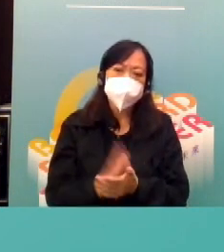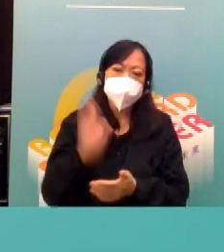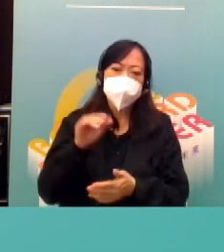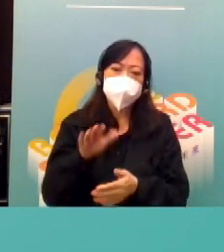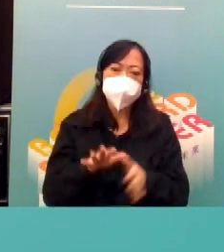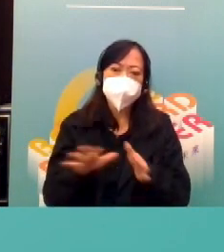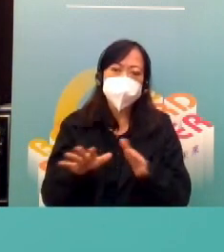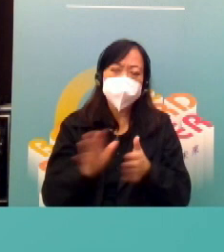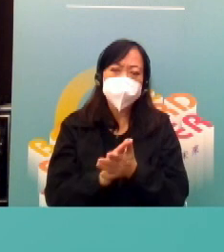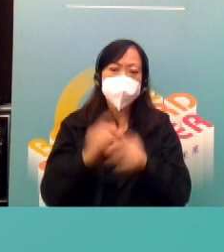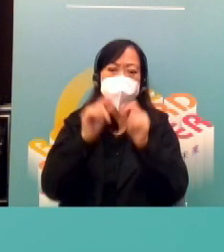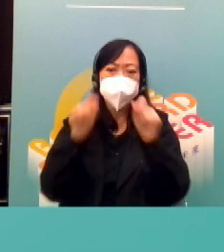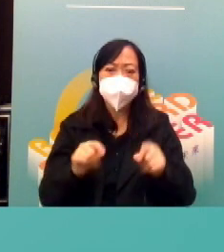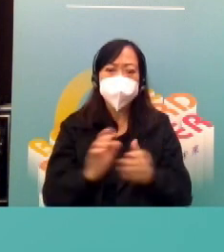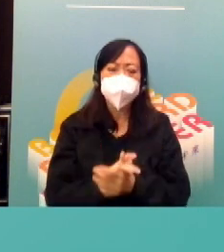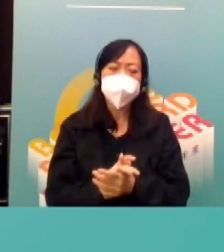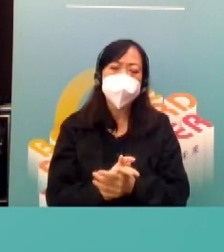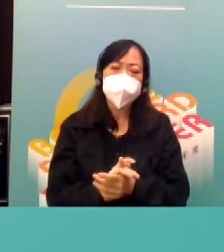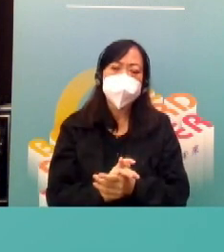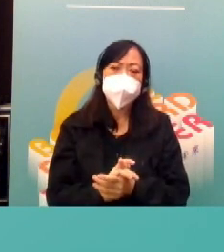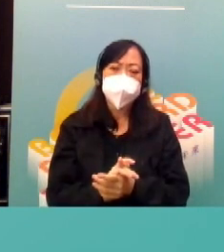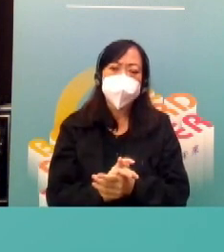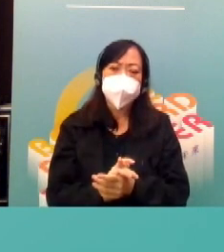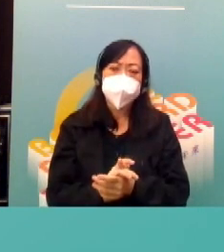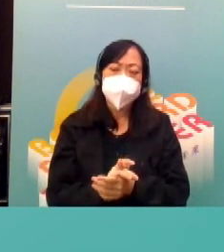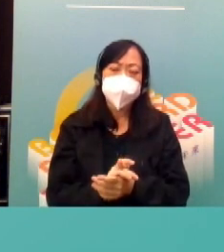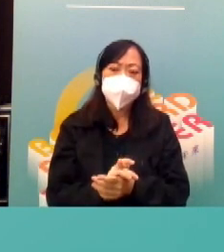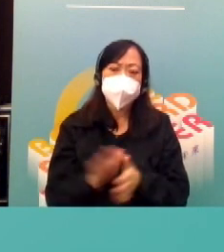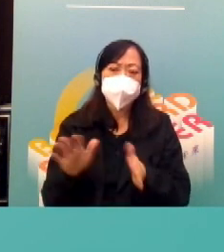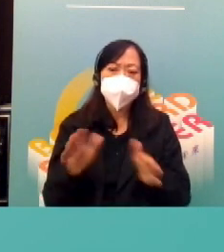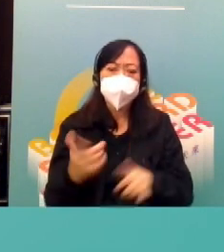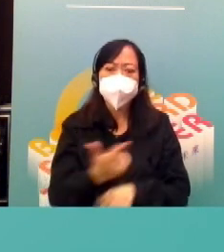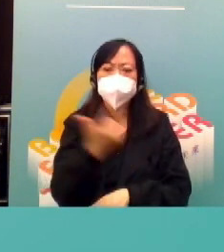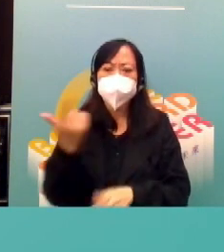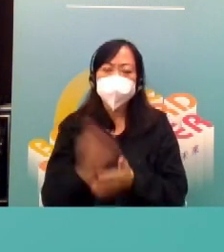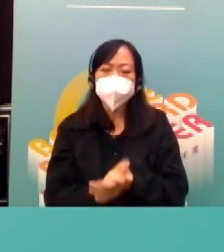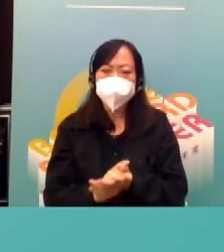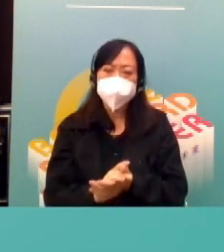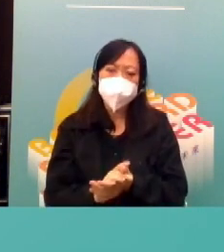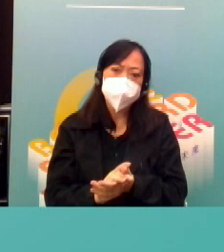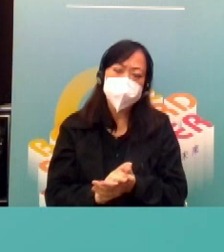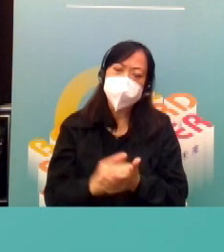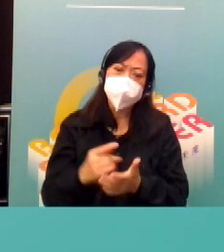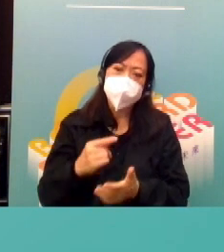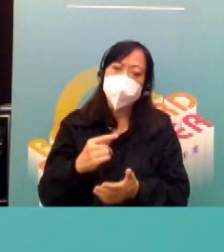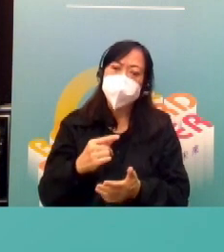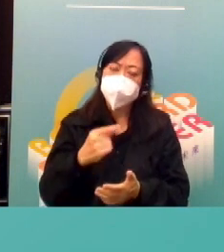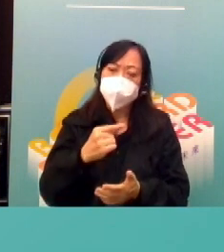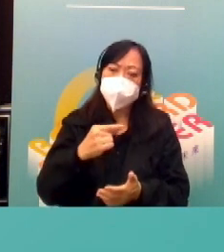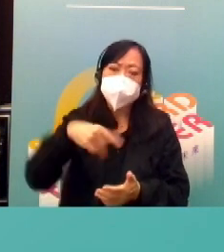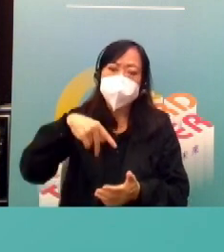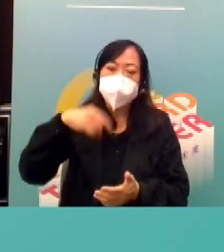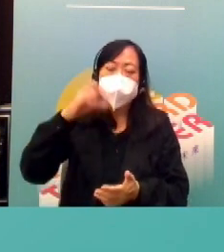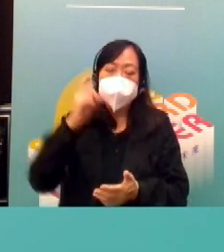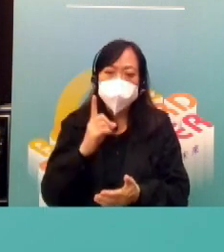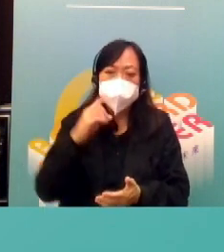services. You know what your metrics are, GDP, for better or worse. You know, inflation, unemployment. But actually, do we know what our metrics are for an impact